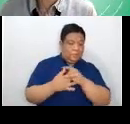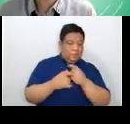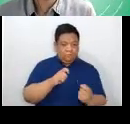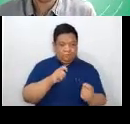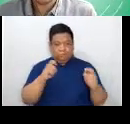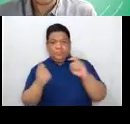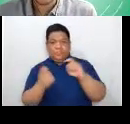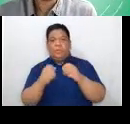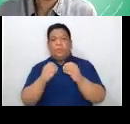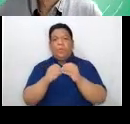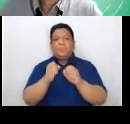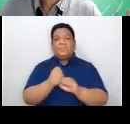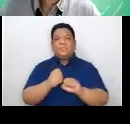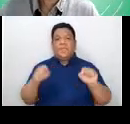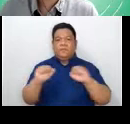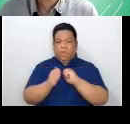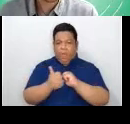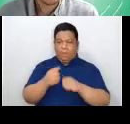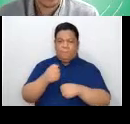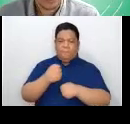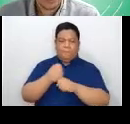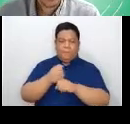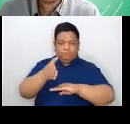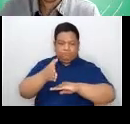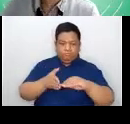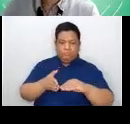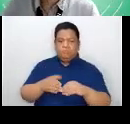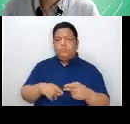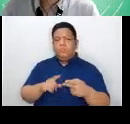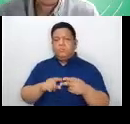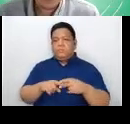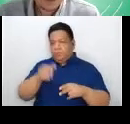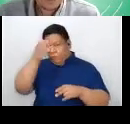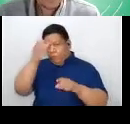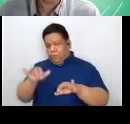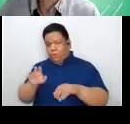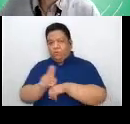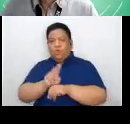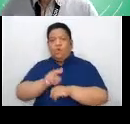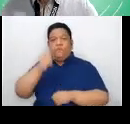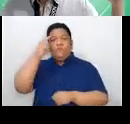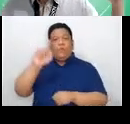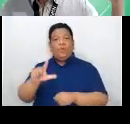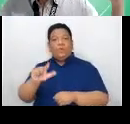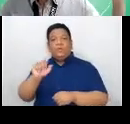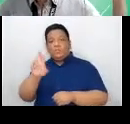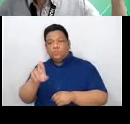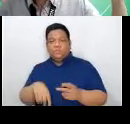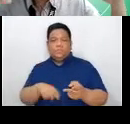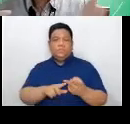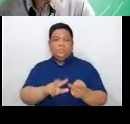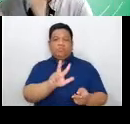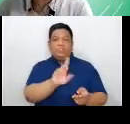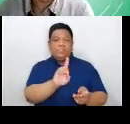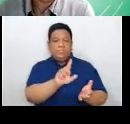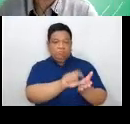of fabrication. You can have a desktop laser cutter. You can have a 3D printer, right? So it